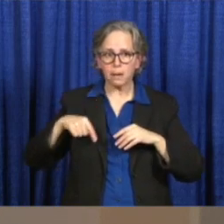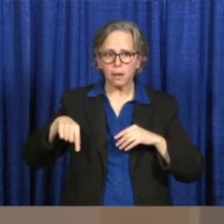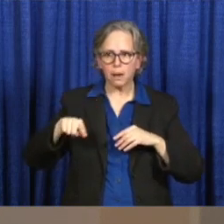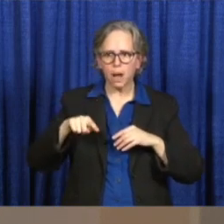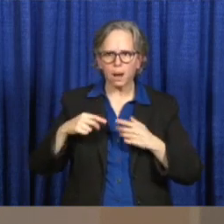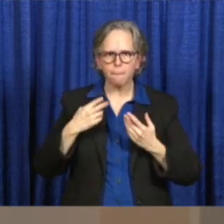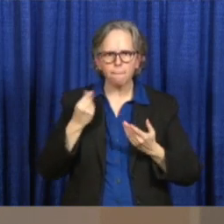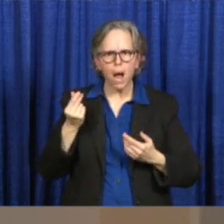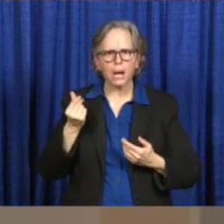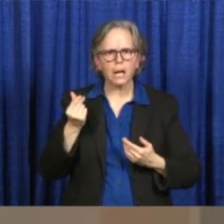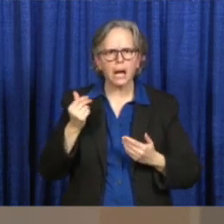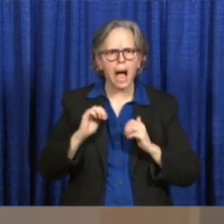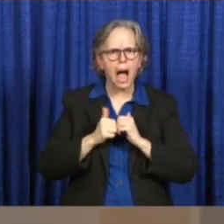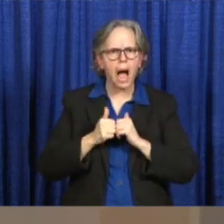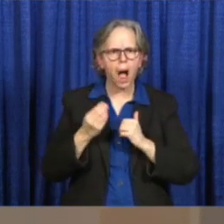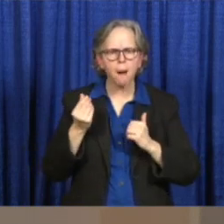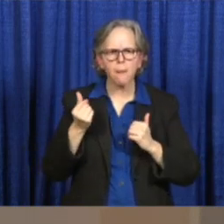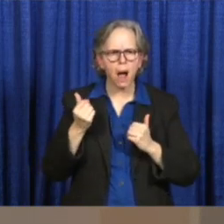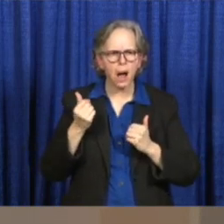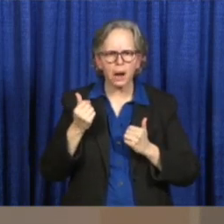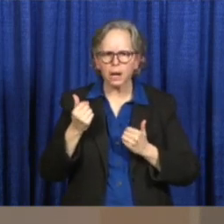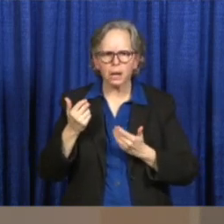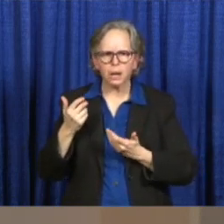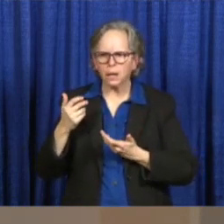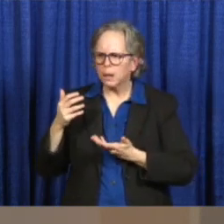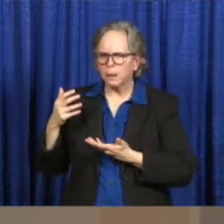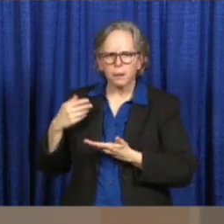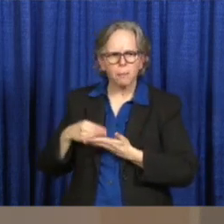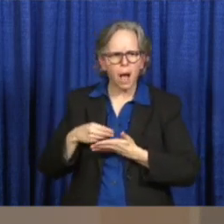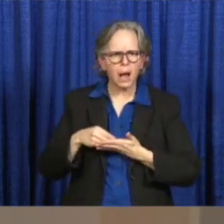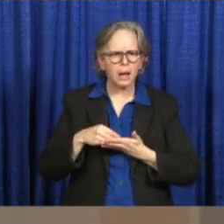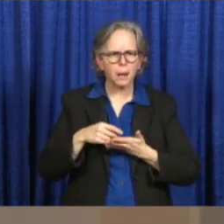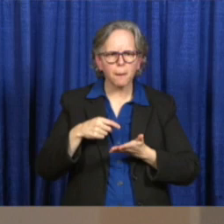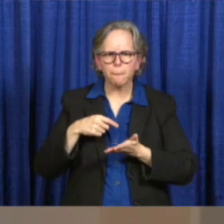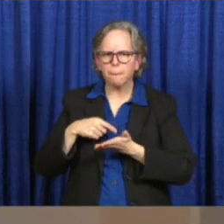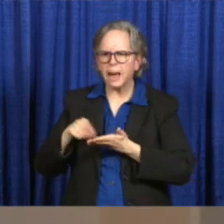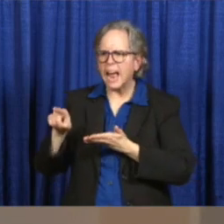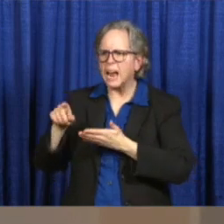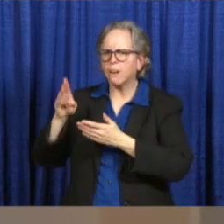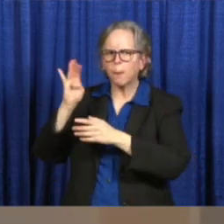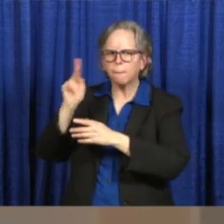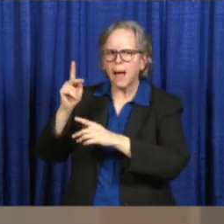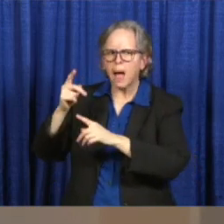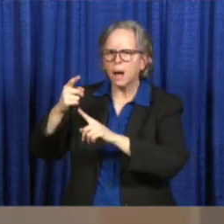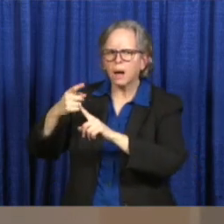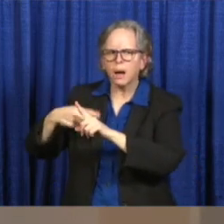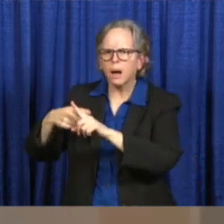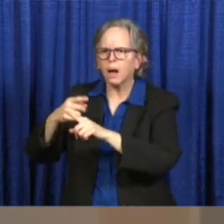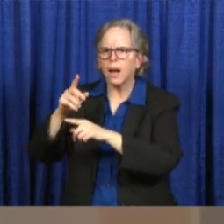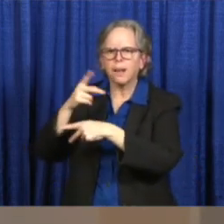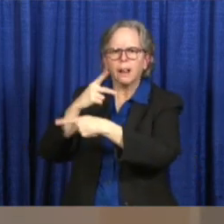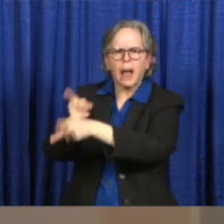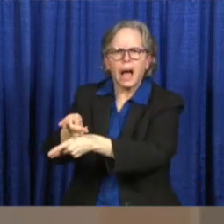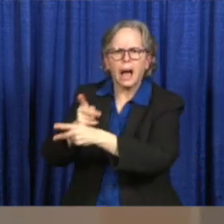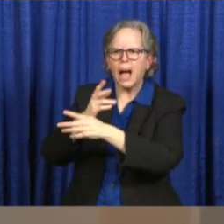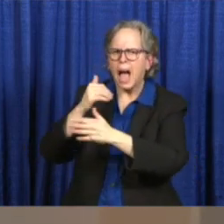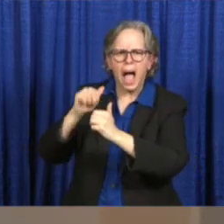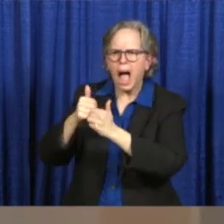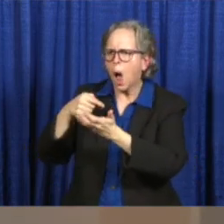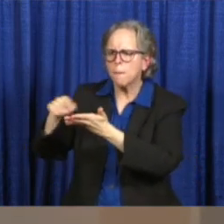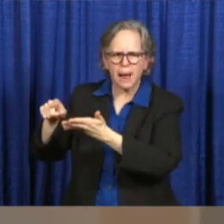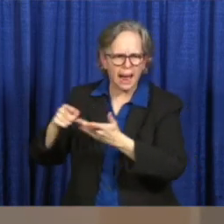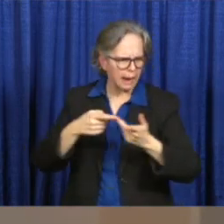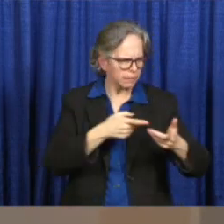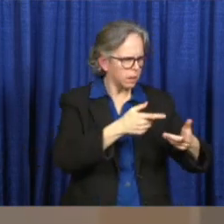they aren't receiving the money that they need to pay back their lender. And if we don't solve this